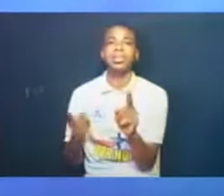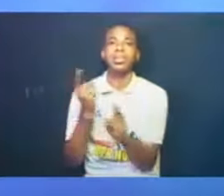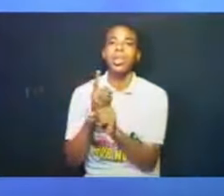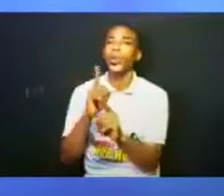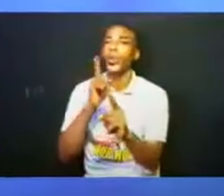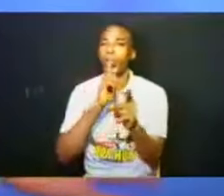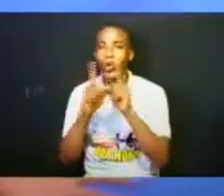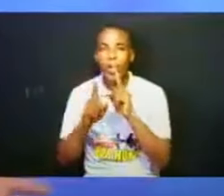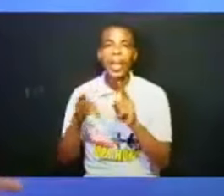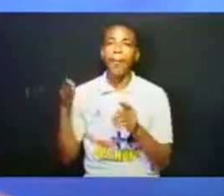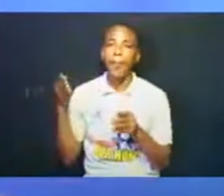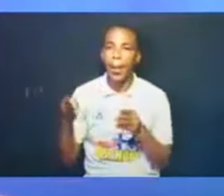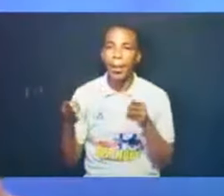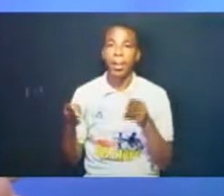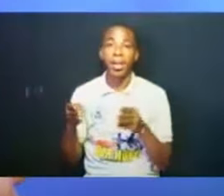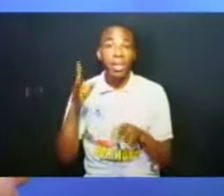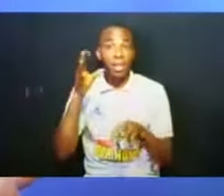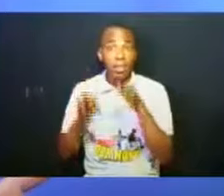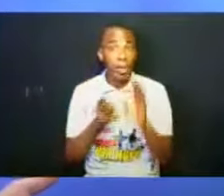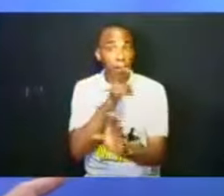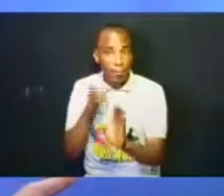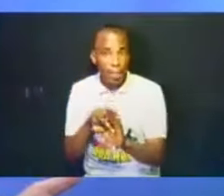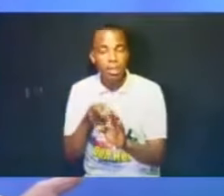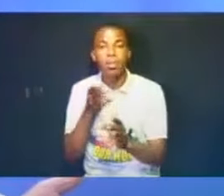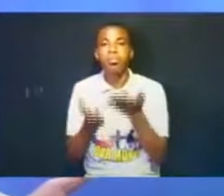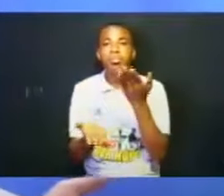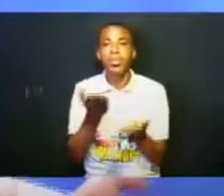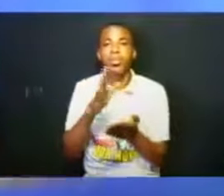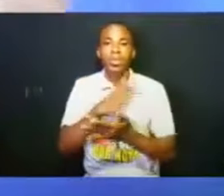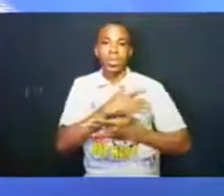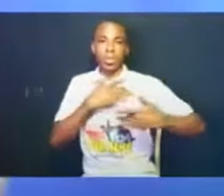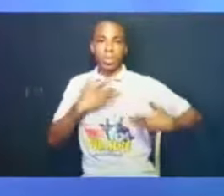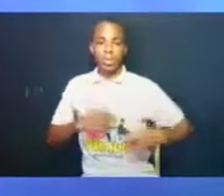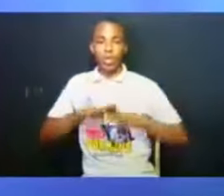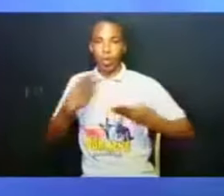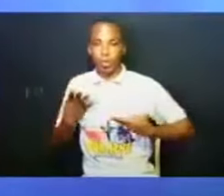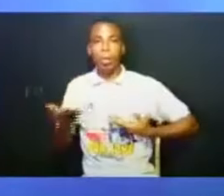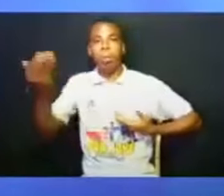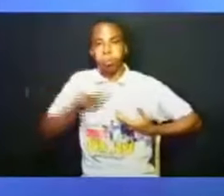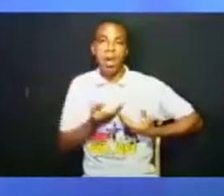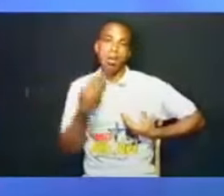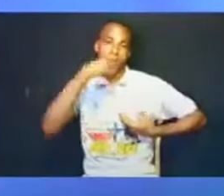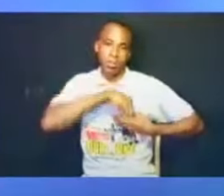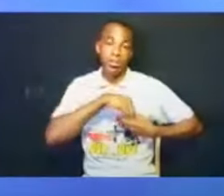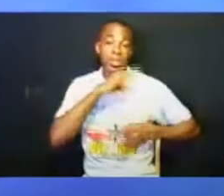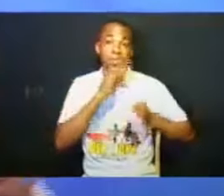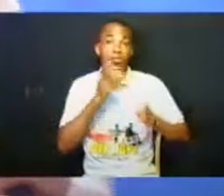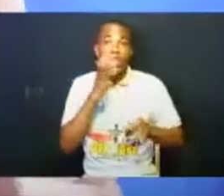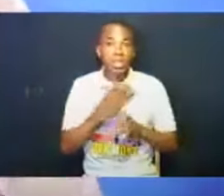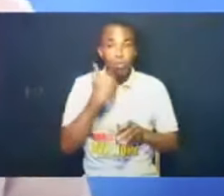You'll be opening the door of your heart to evil. Soon you become like